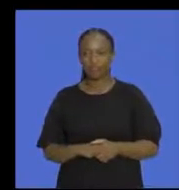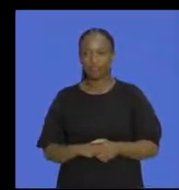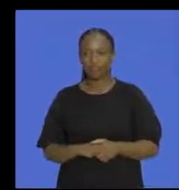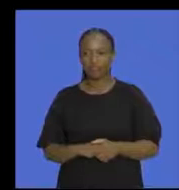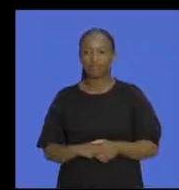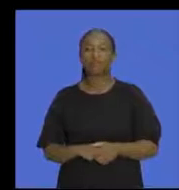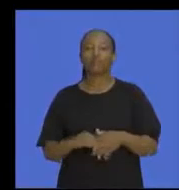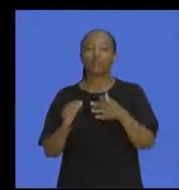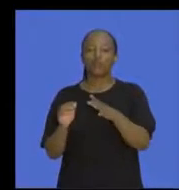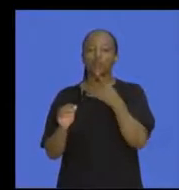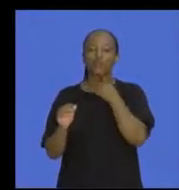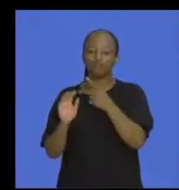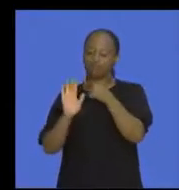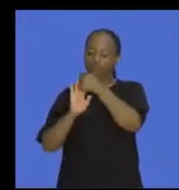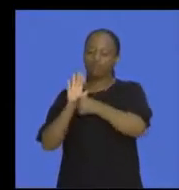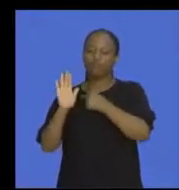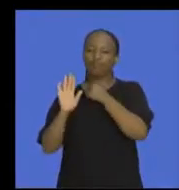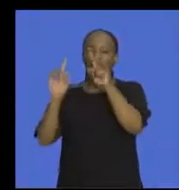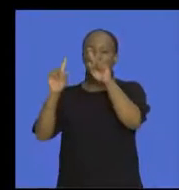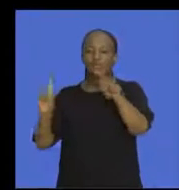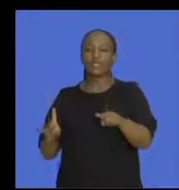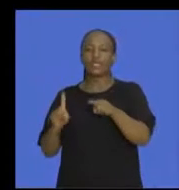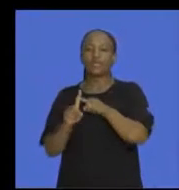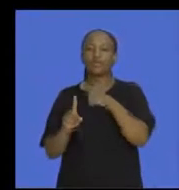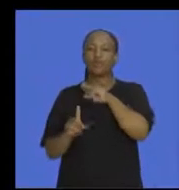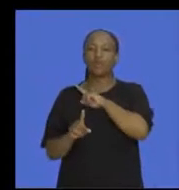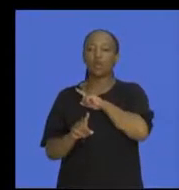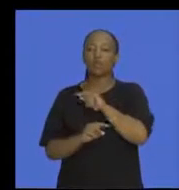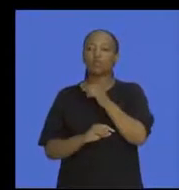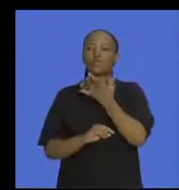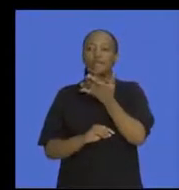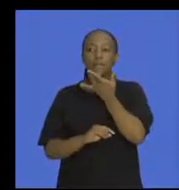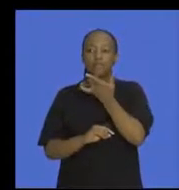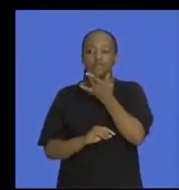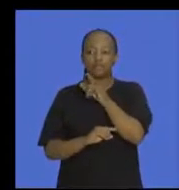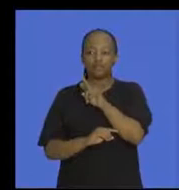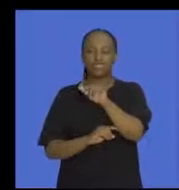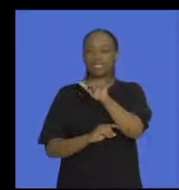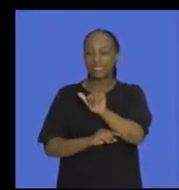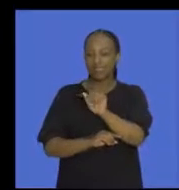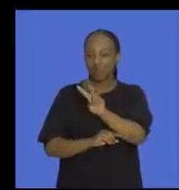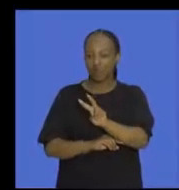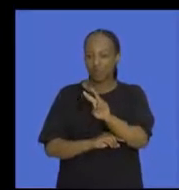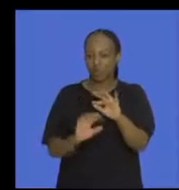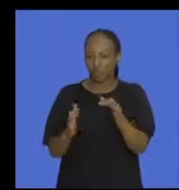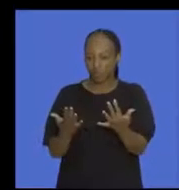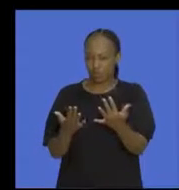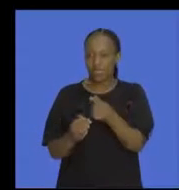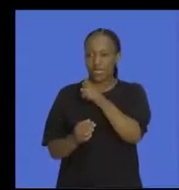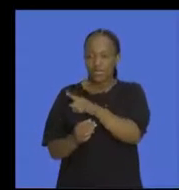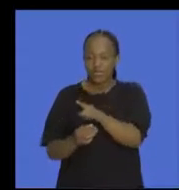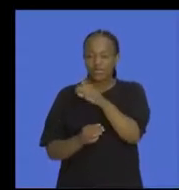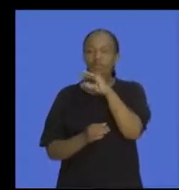circuit. We'll use a 6-volt battery whose resistance is negligible. And what does that mean? It tells us